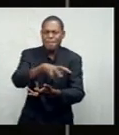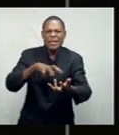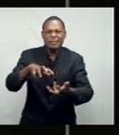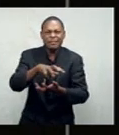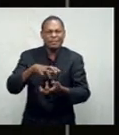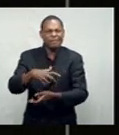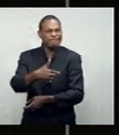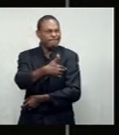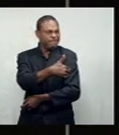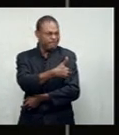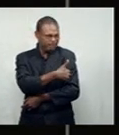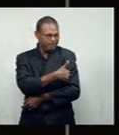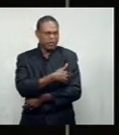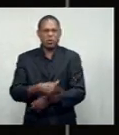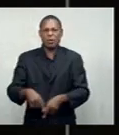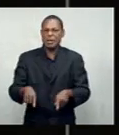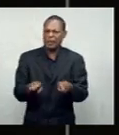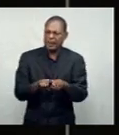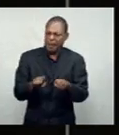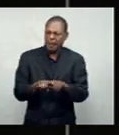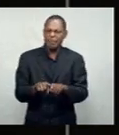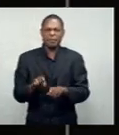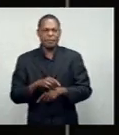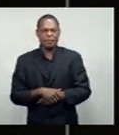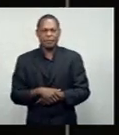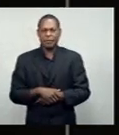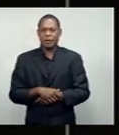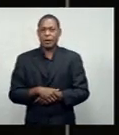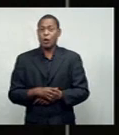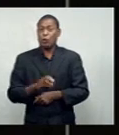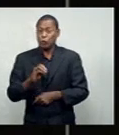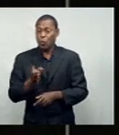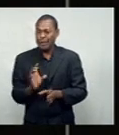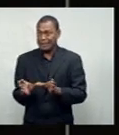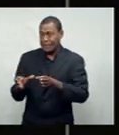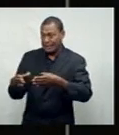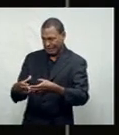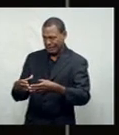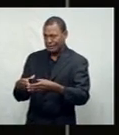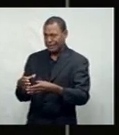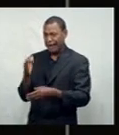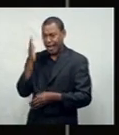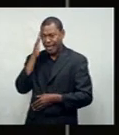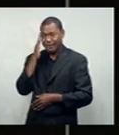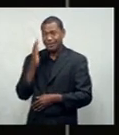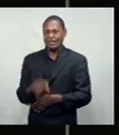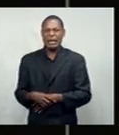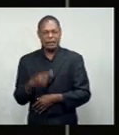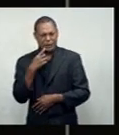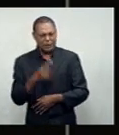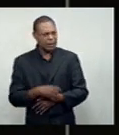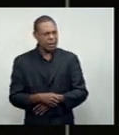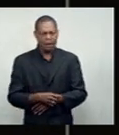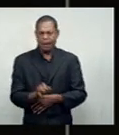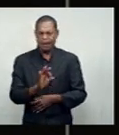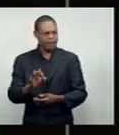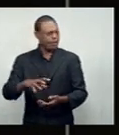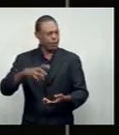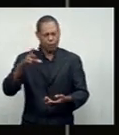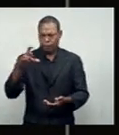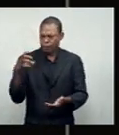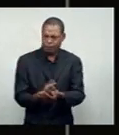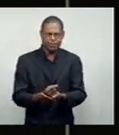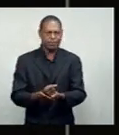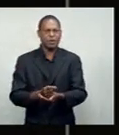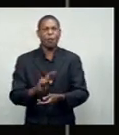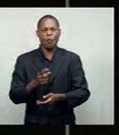vaccine and get the same brand for both doses. Vaccination Task Force head Dr. Rachel Devi says there is nothing affirmative as yet because